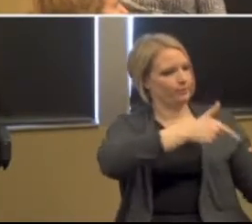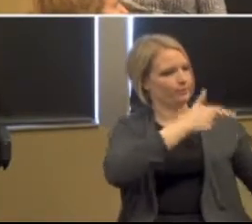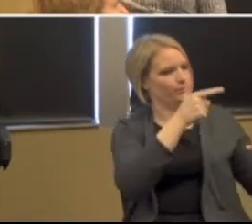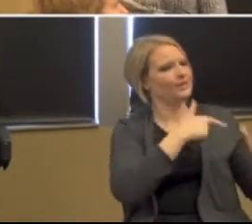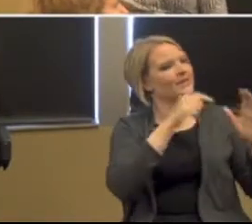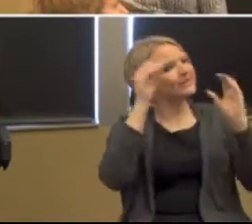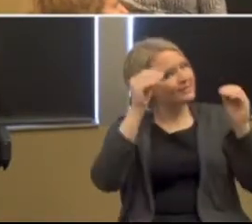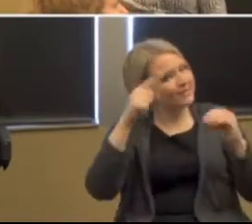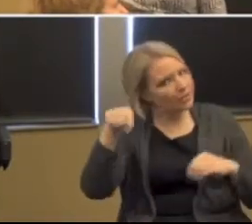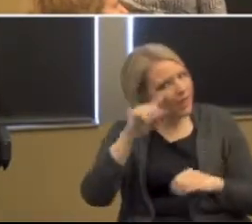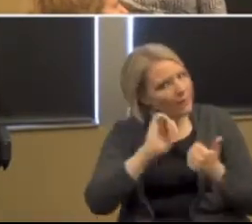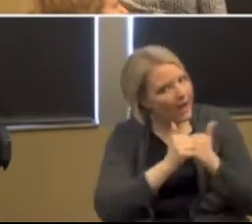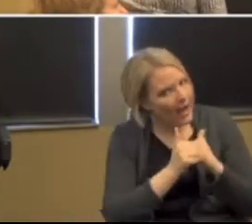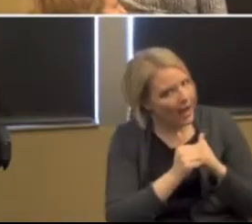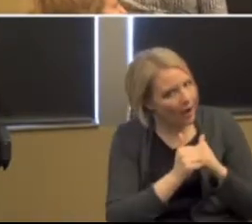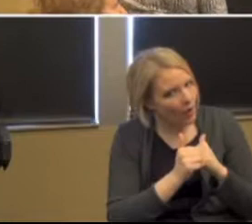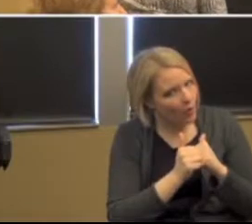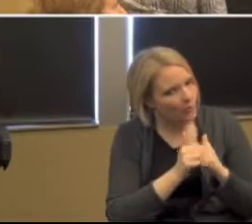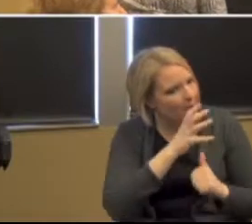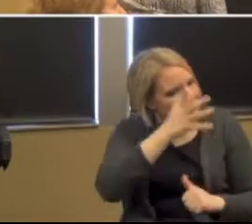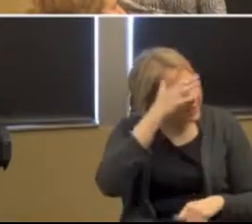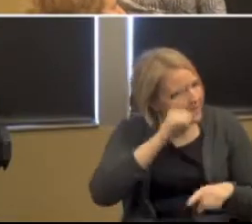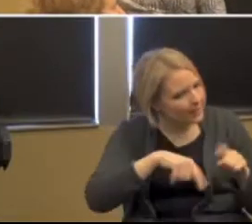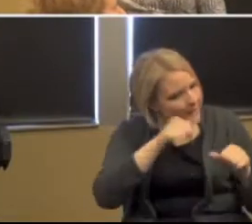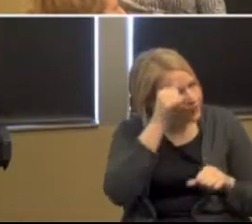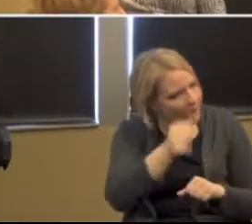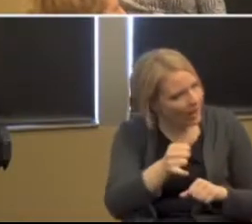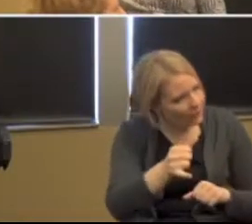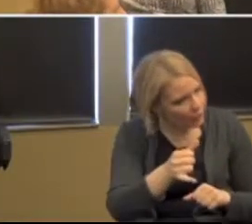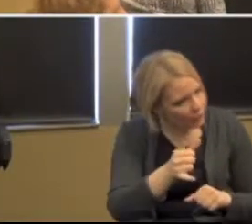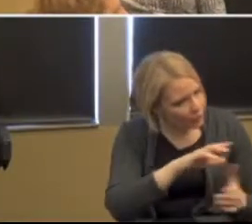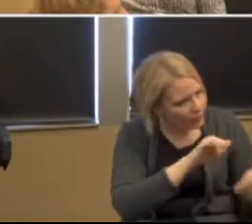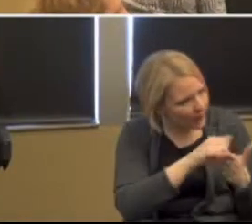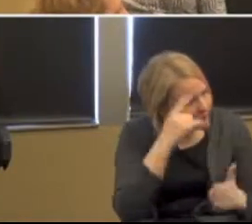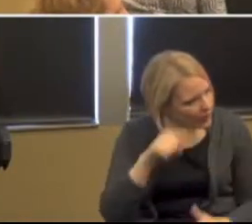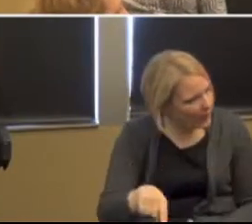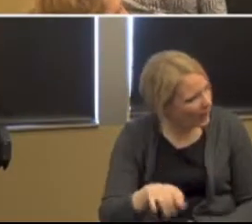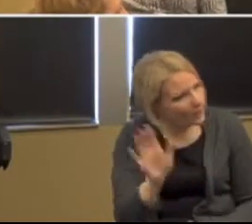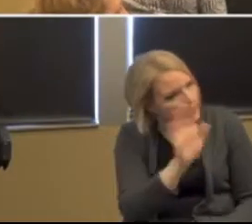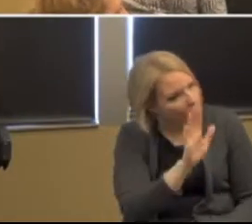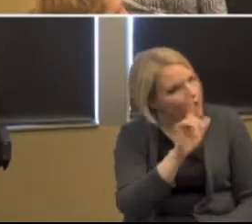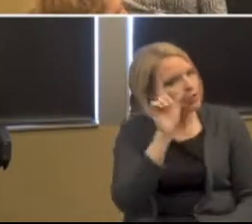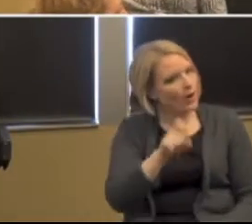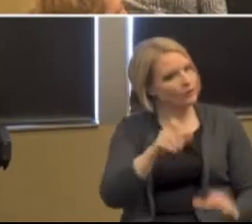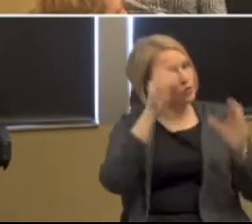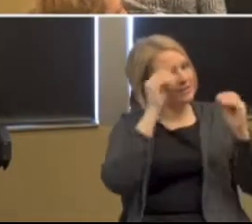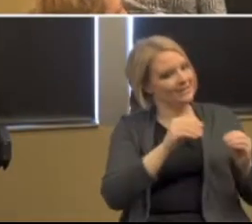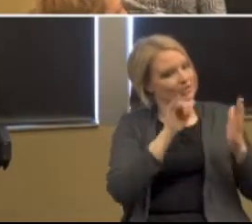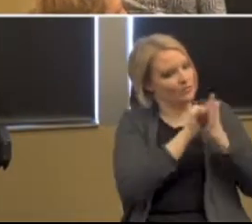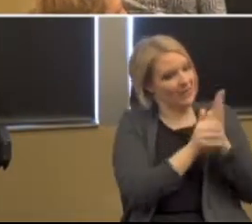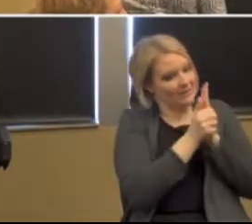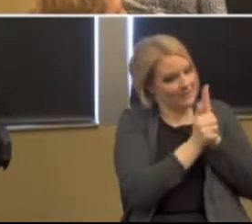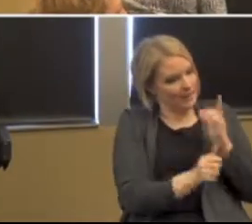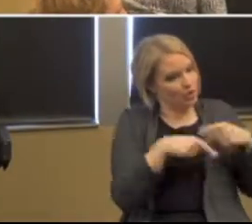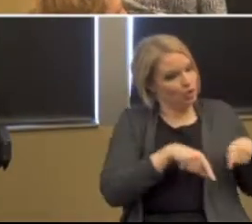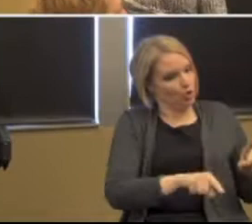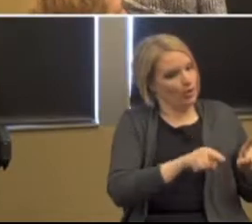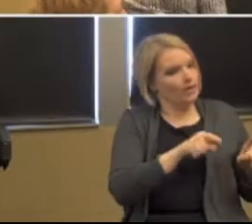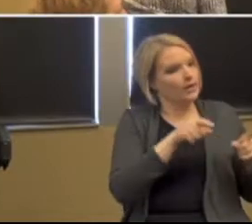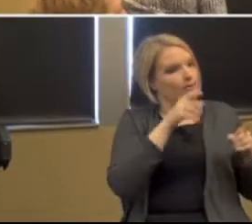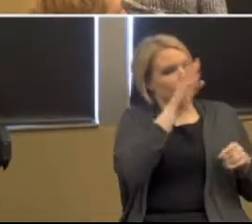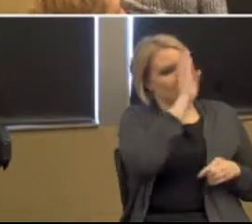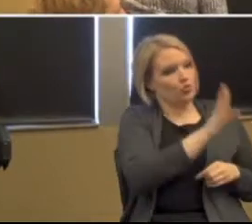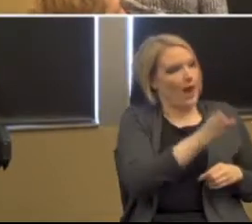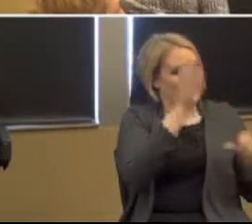not? Mom and dad shouldn't have to do that the rest of their lives. Teach that skill in direct instruction, and then put old